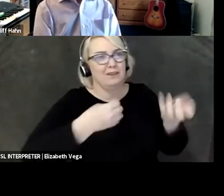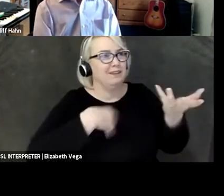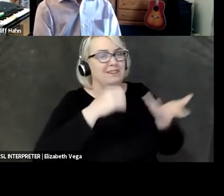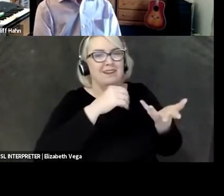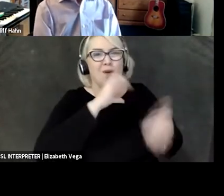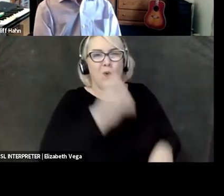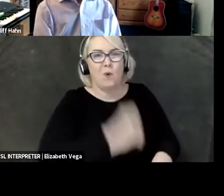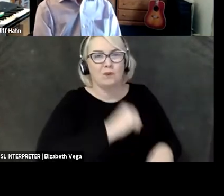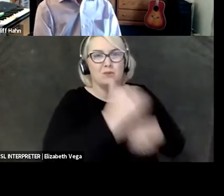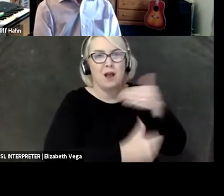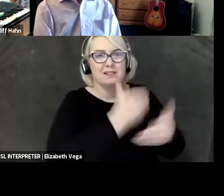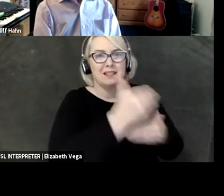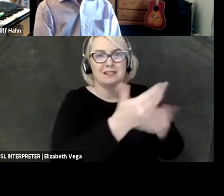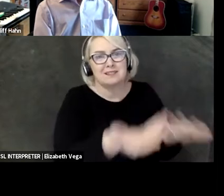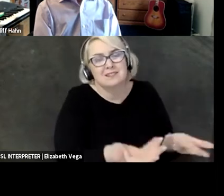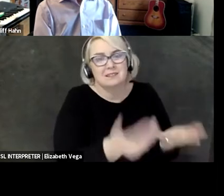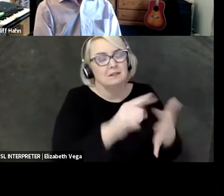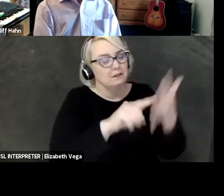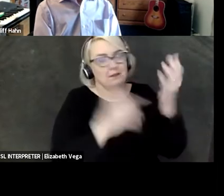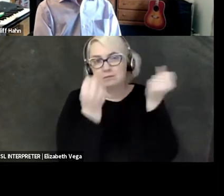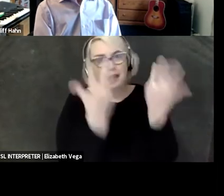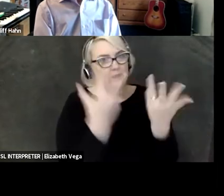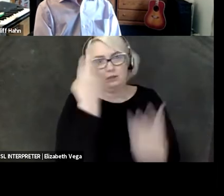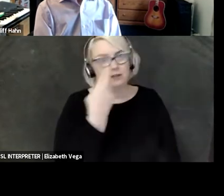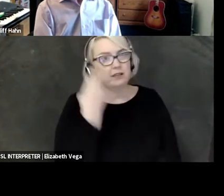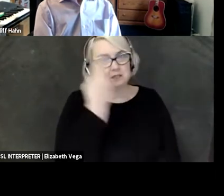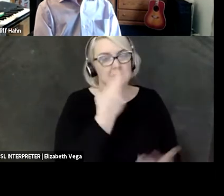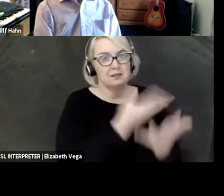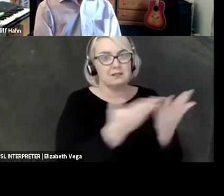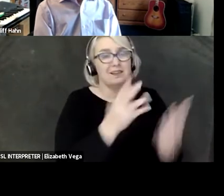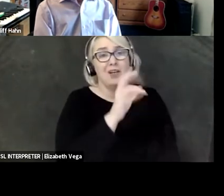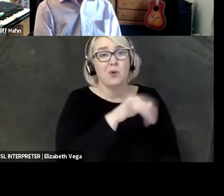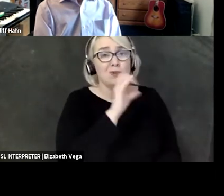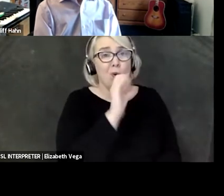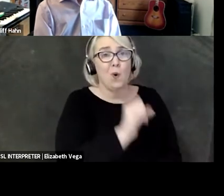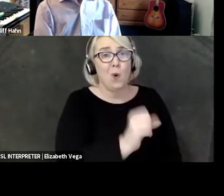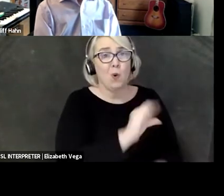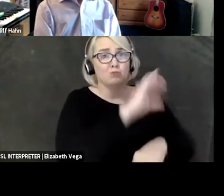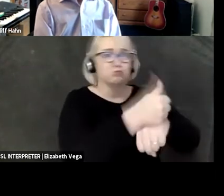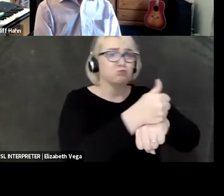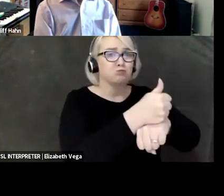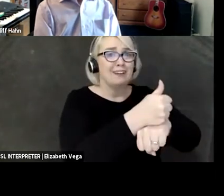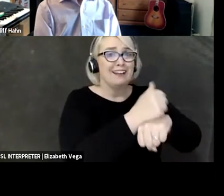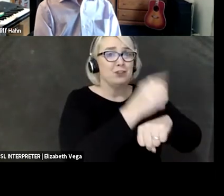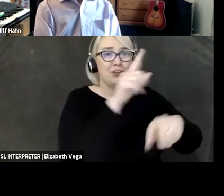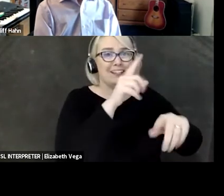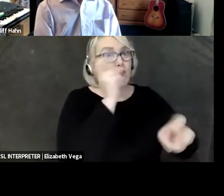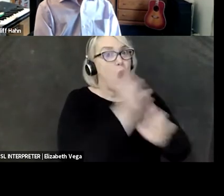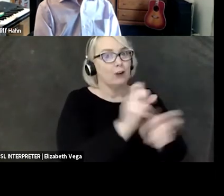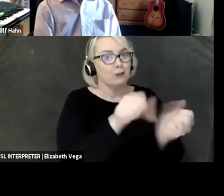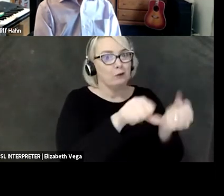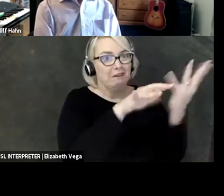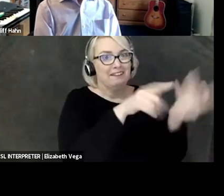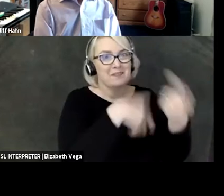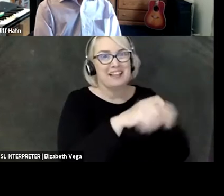that because of a variety of reasons, you know, don't go away very easily. I mean, you know, you talk about local stations having